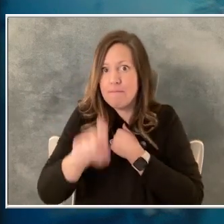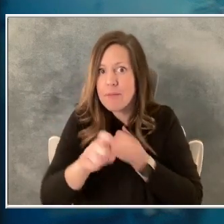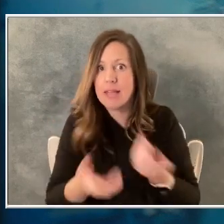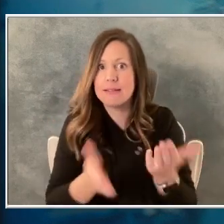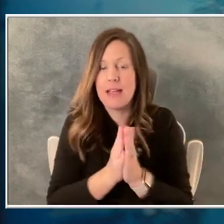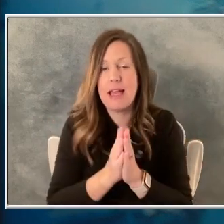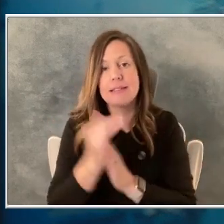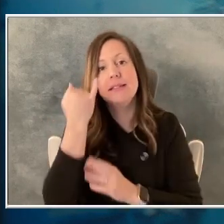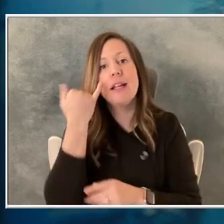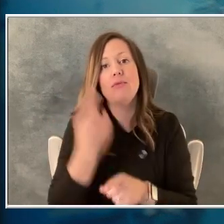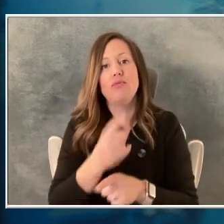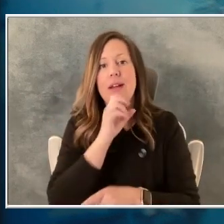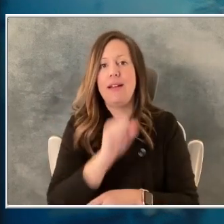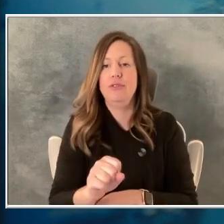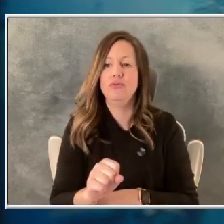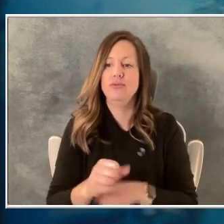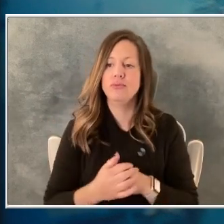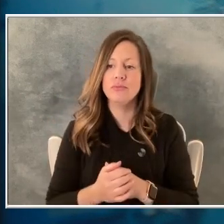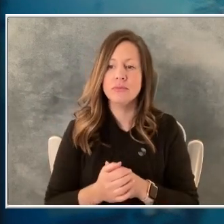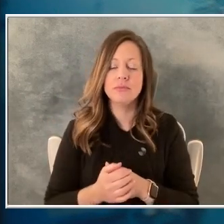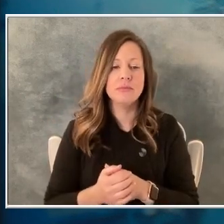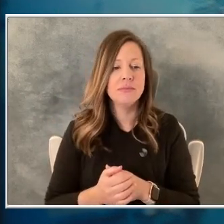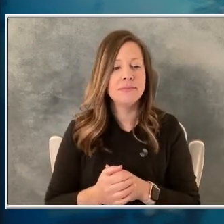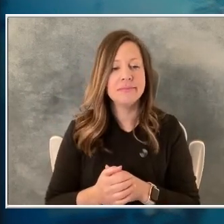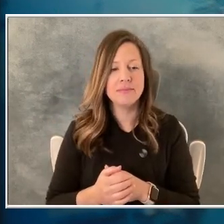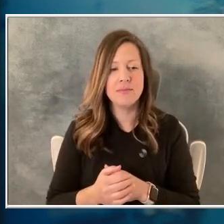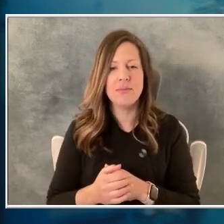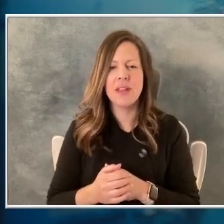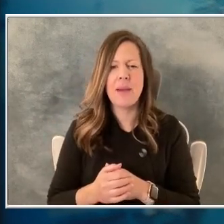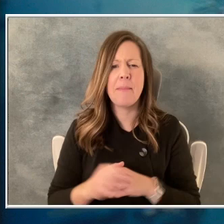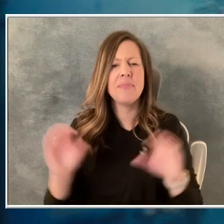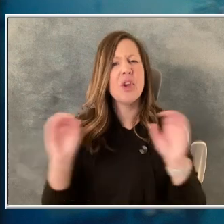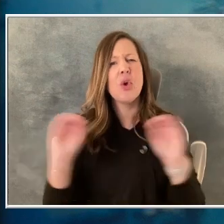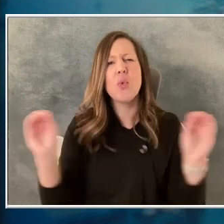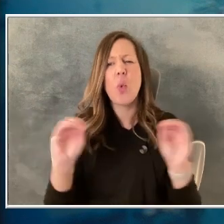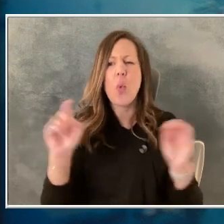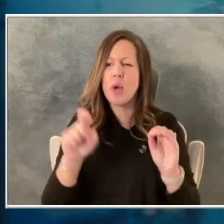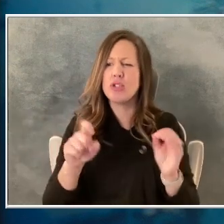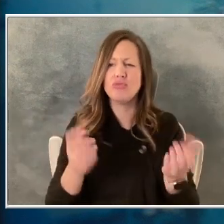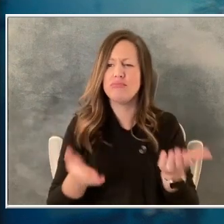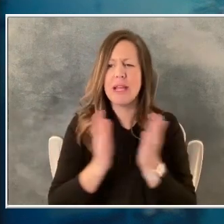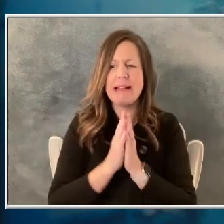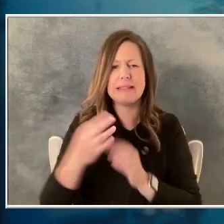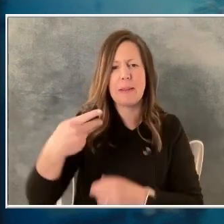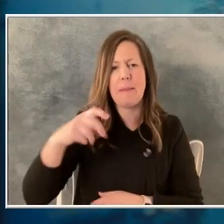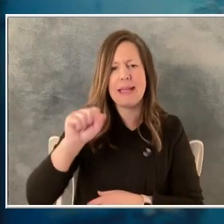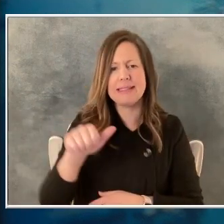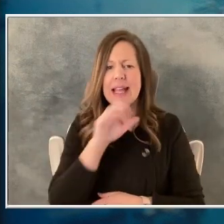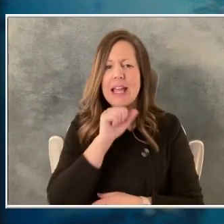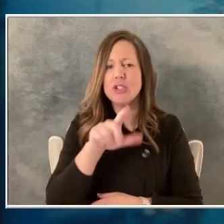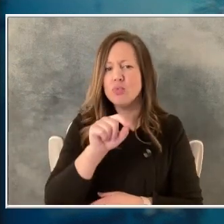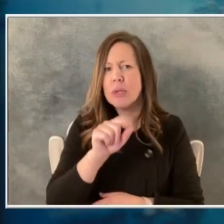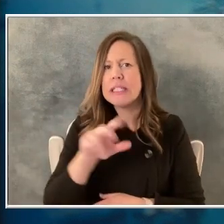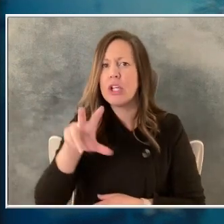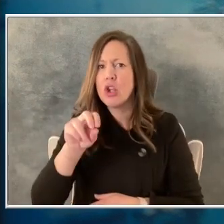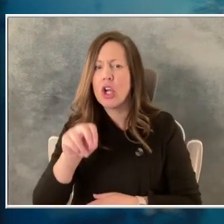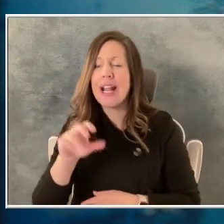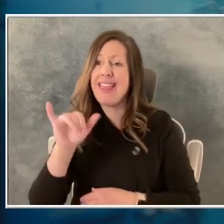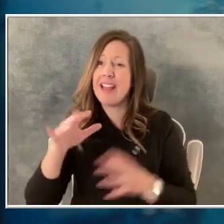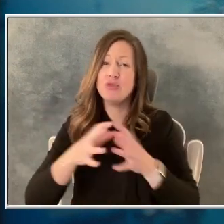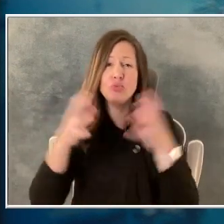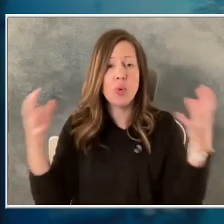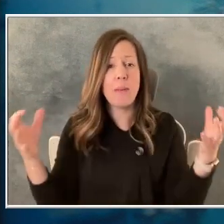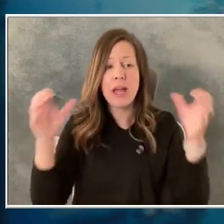would say nobody should be asking for a PSA in their 20s and 30s. I think sometimes over-testing is not a good thing because you find things that are